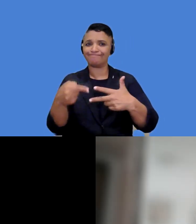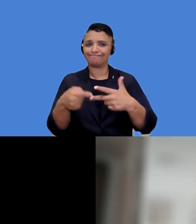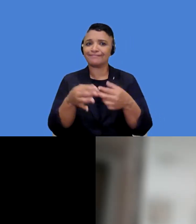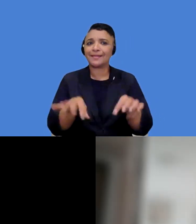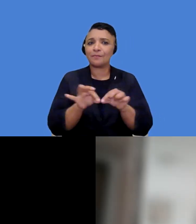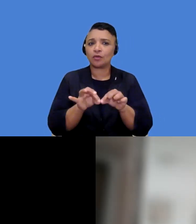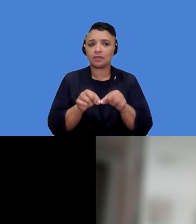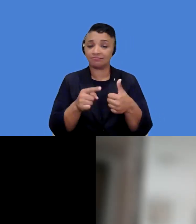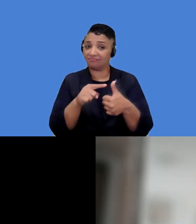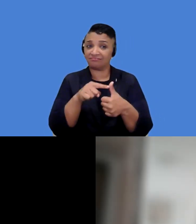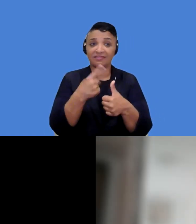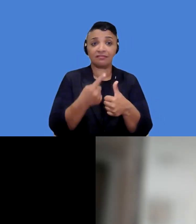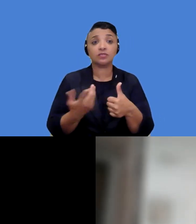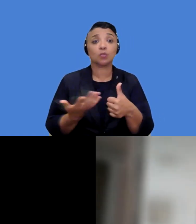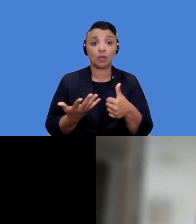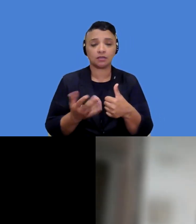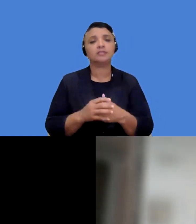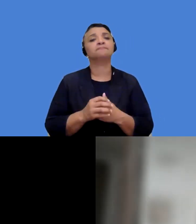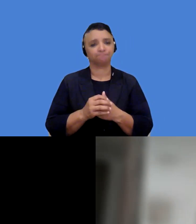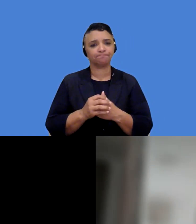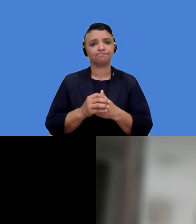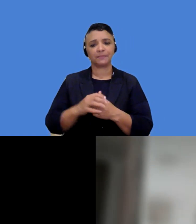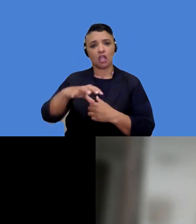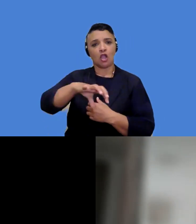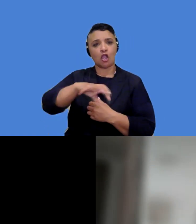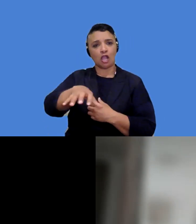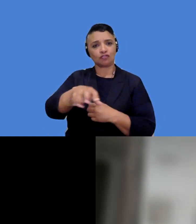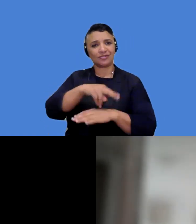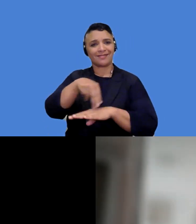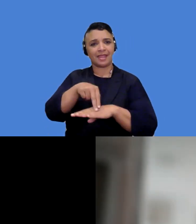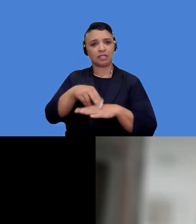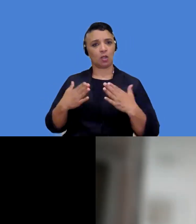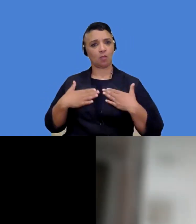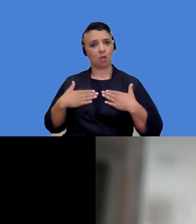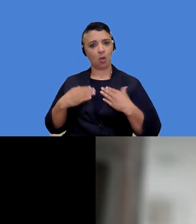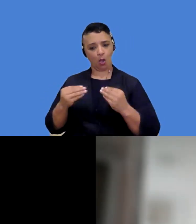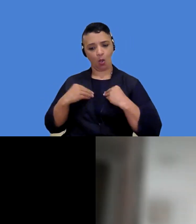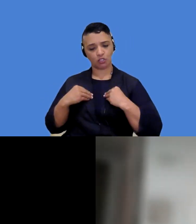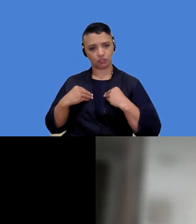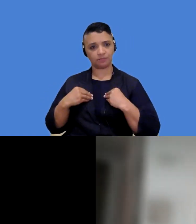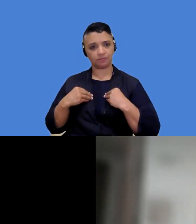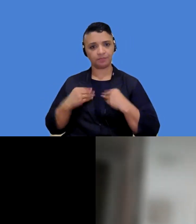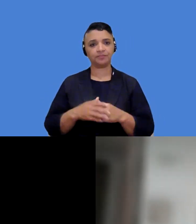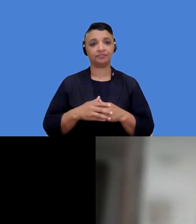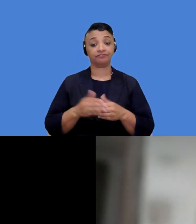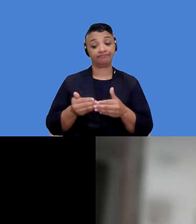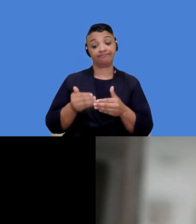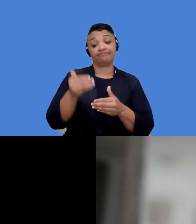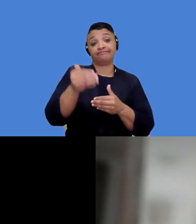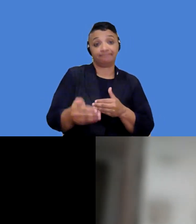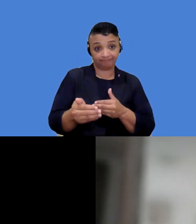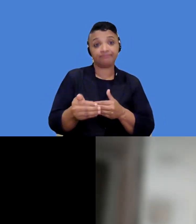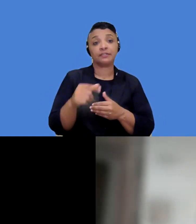that of national ownership. The Global Disability Summit 2025 aims